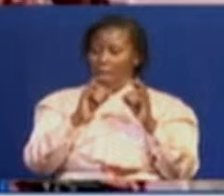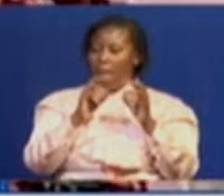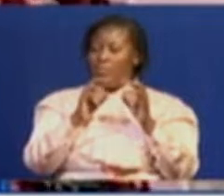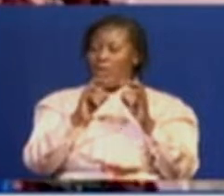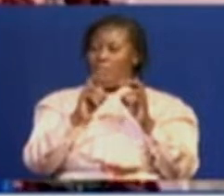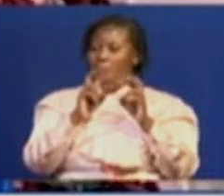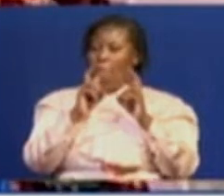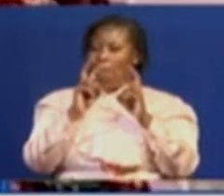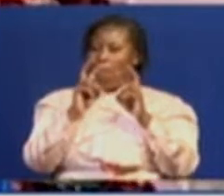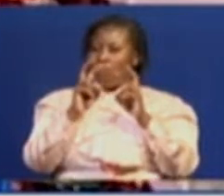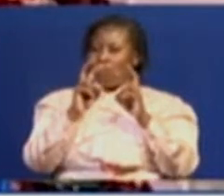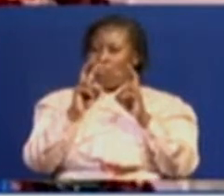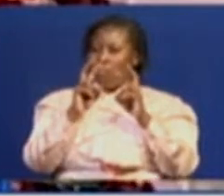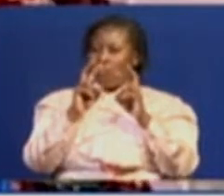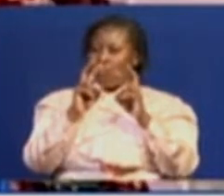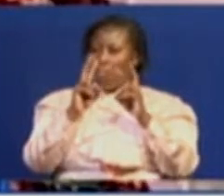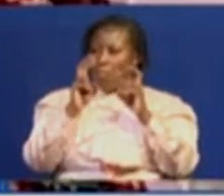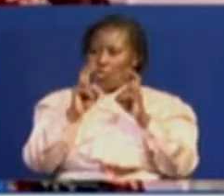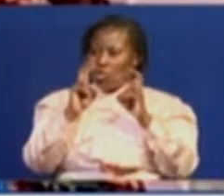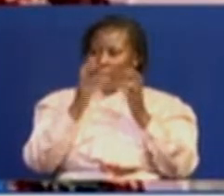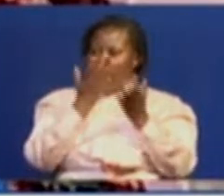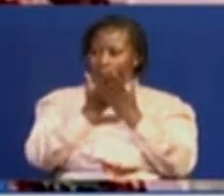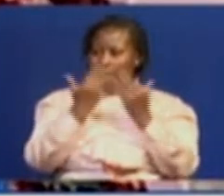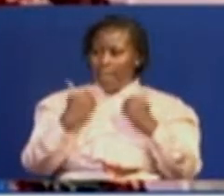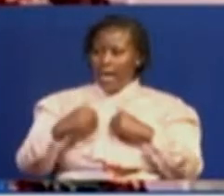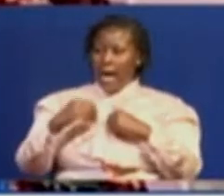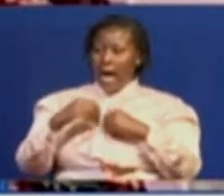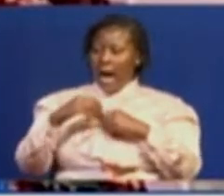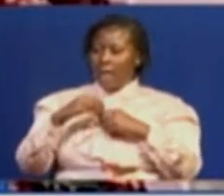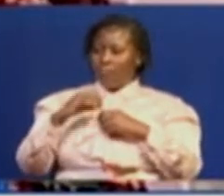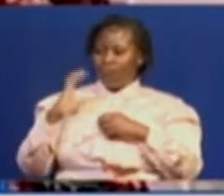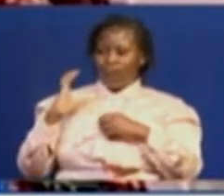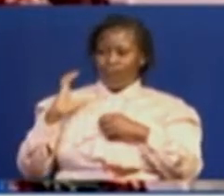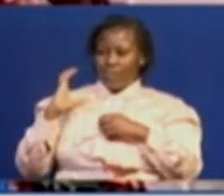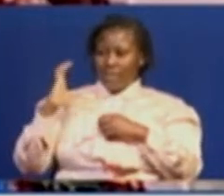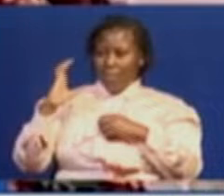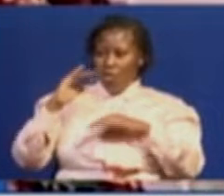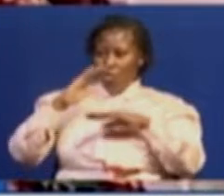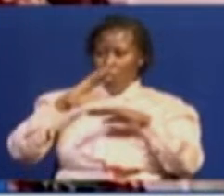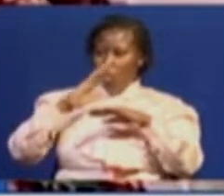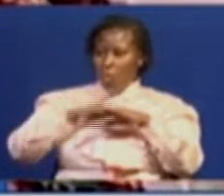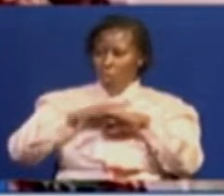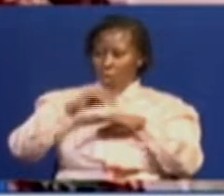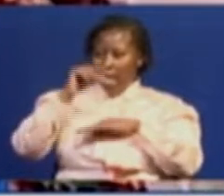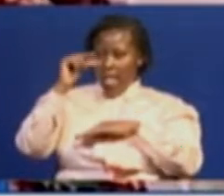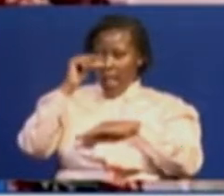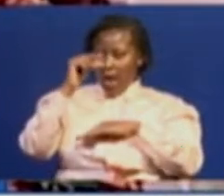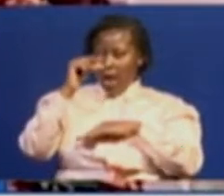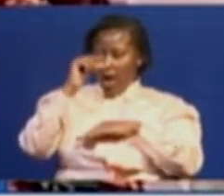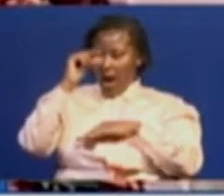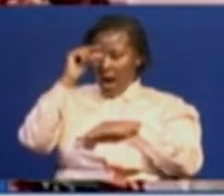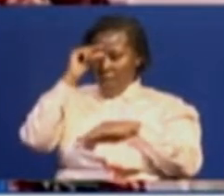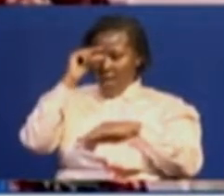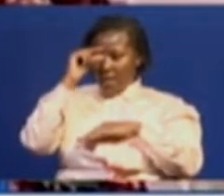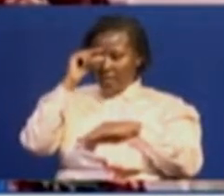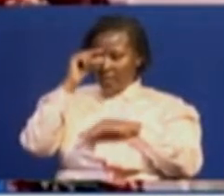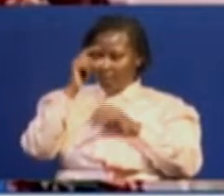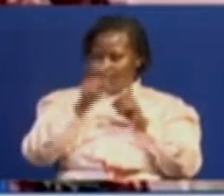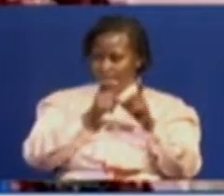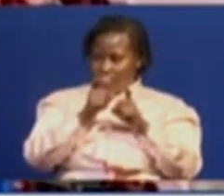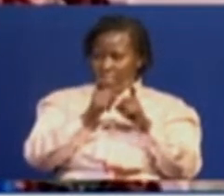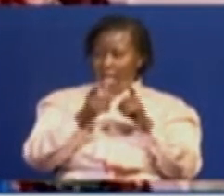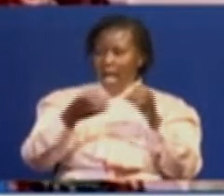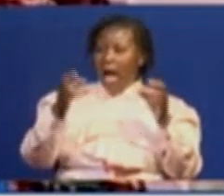motion, I have championed for good governance in Meru County since I joined the county